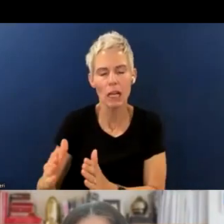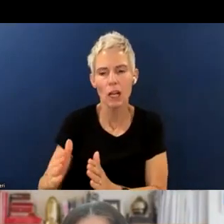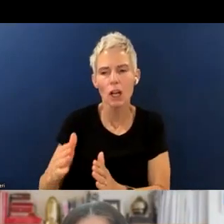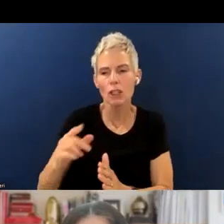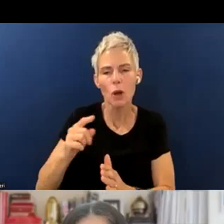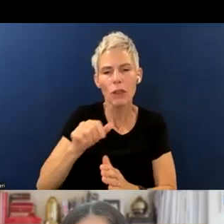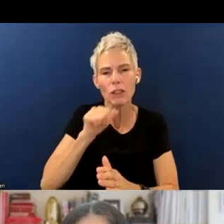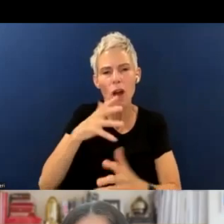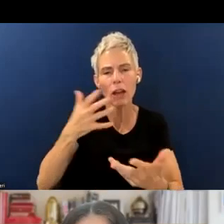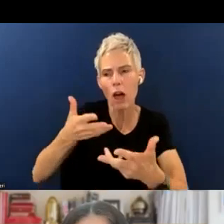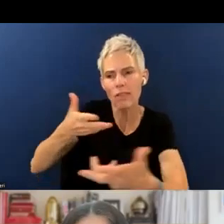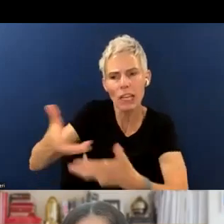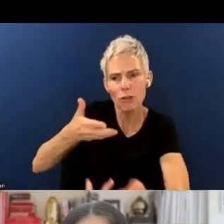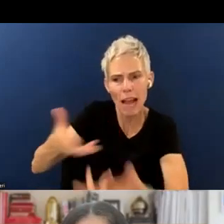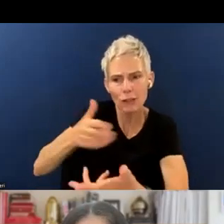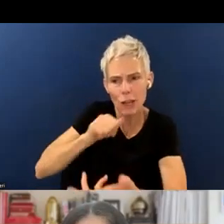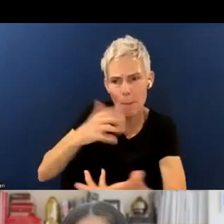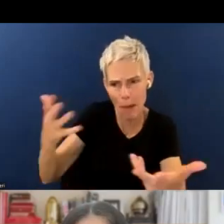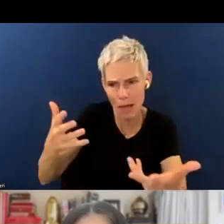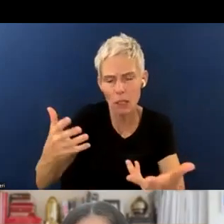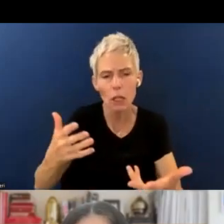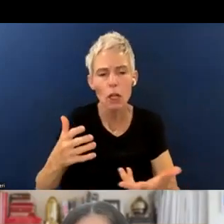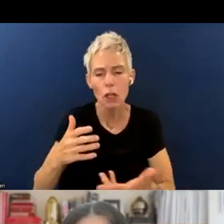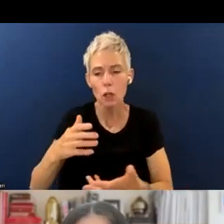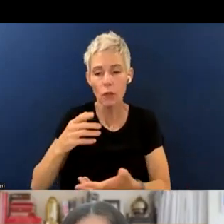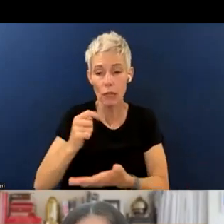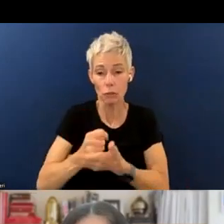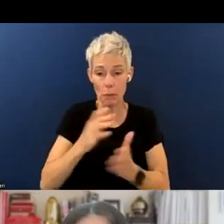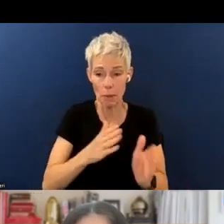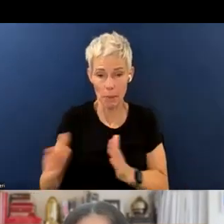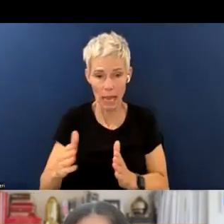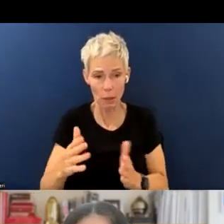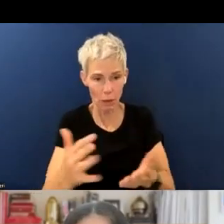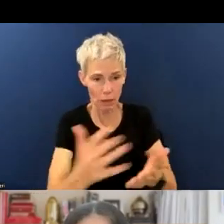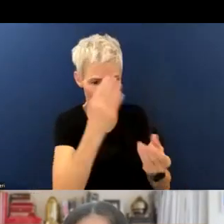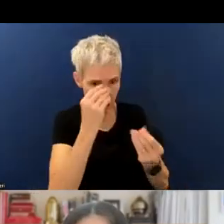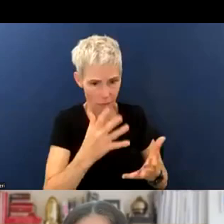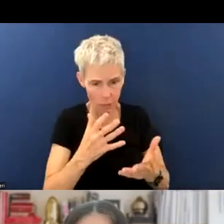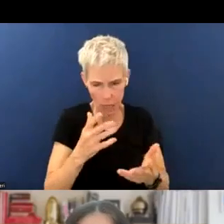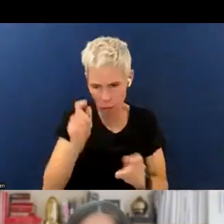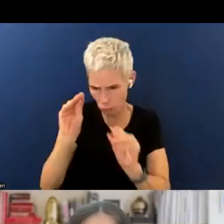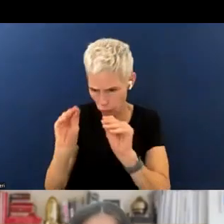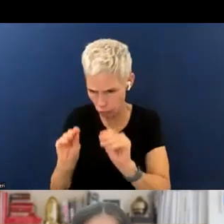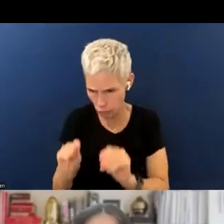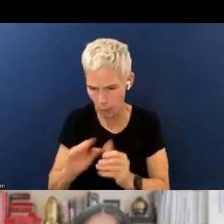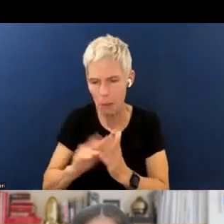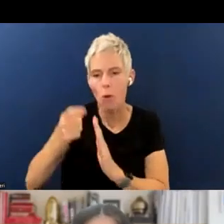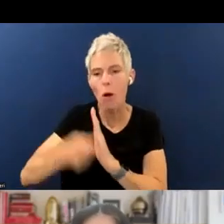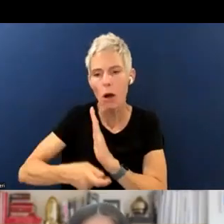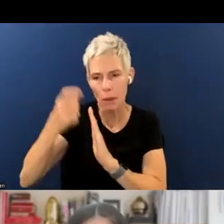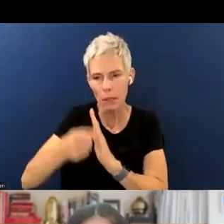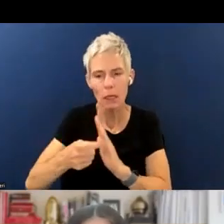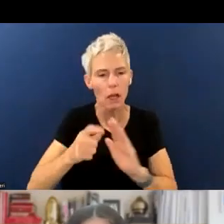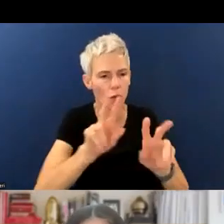So we gathered all of the information from their treatment plan and we automated it where we take information from their assessments